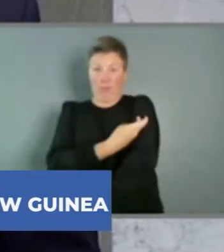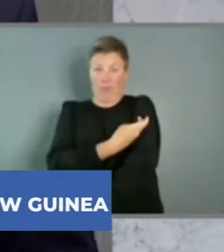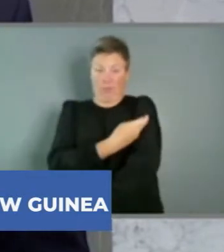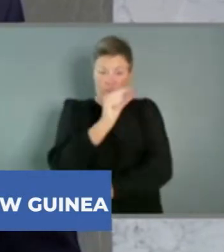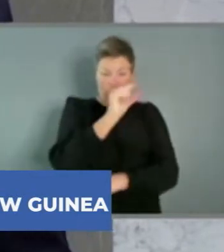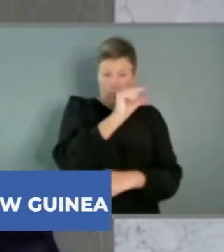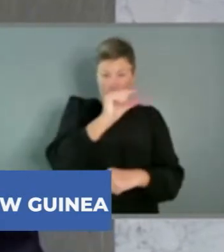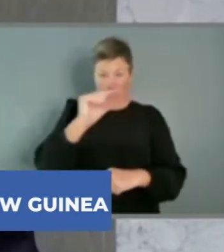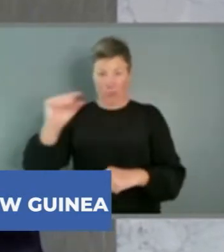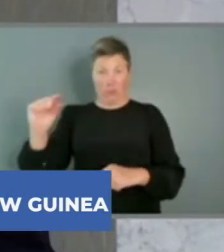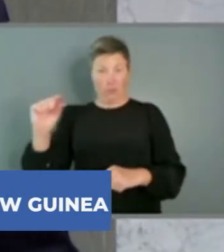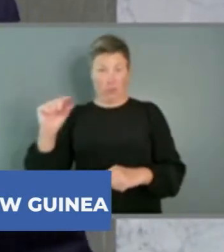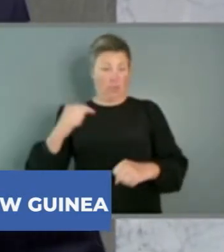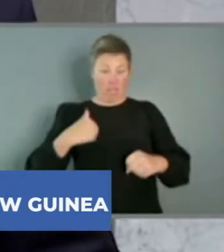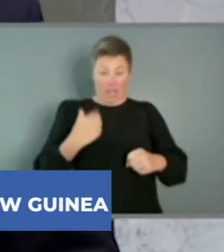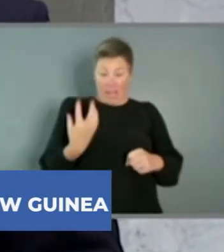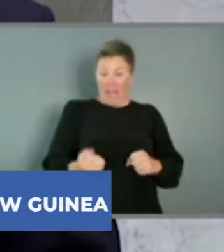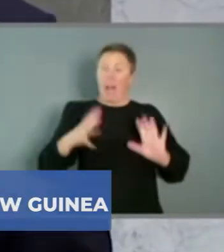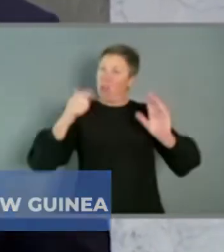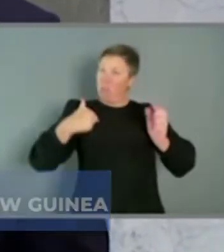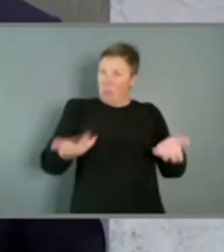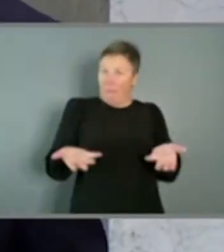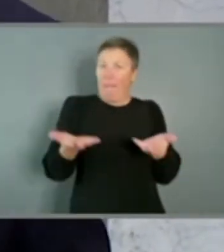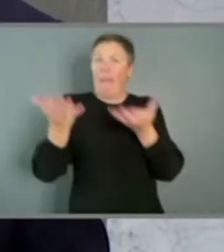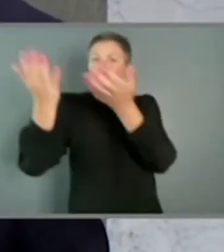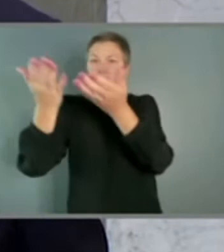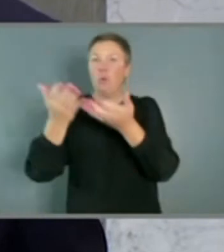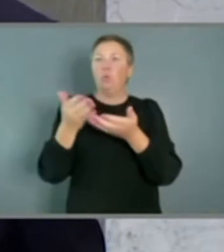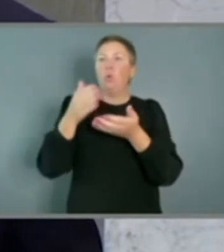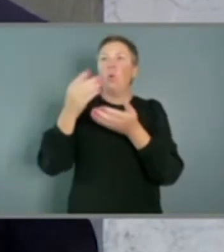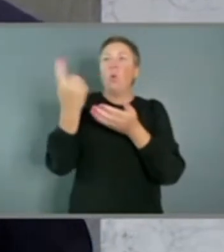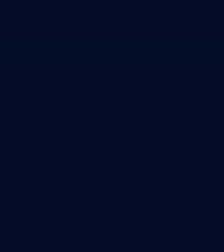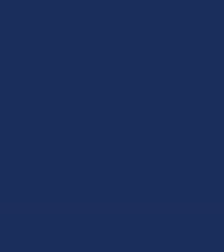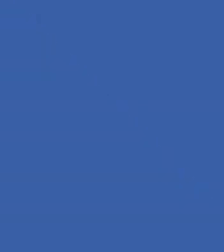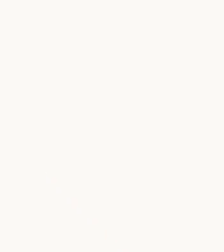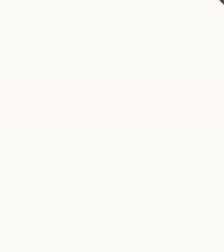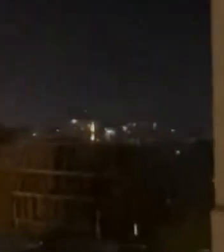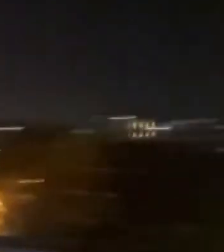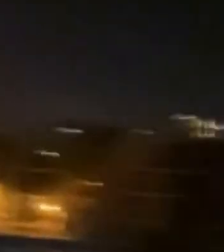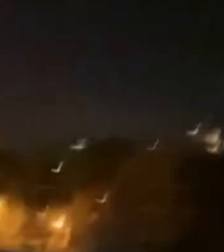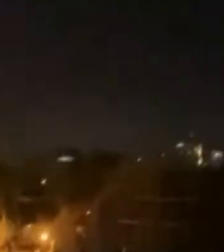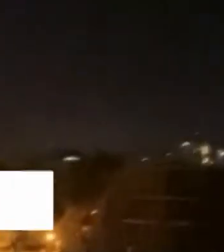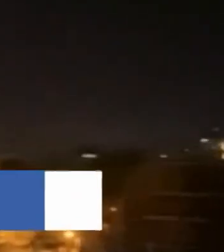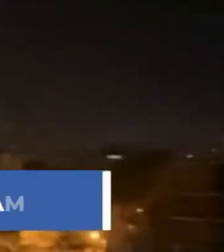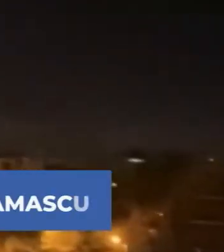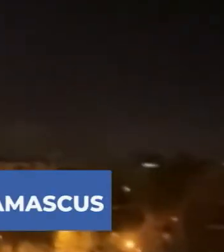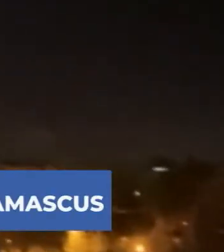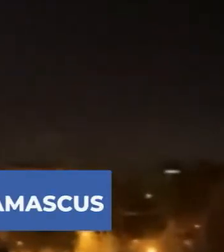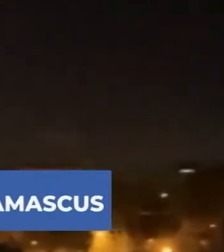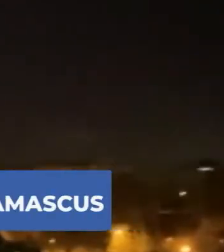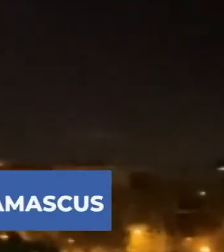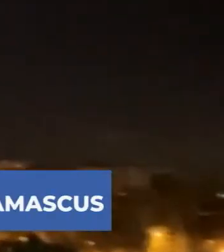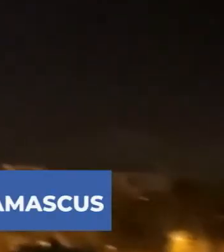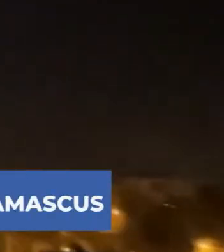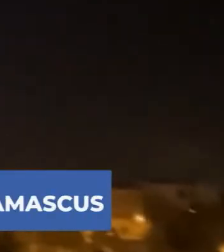to the Taurus Strait Islands this week, some of which are only short put right from Western PNG. Israel launched a fresh missile